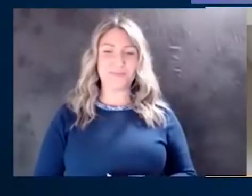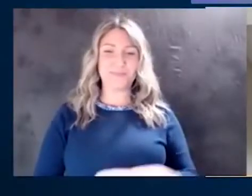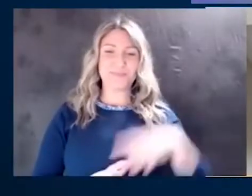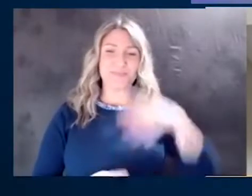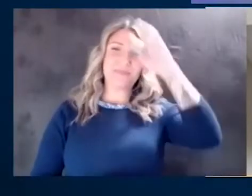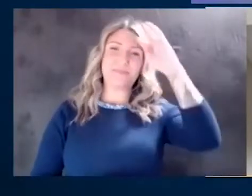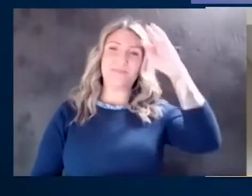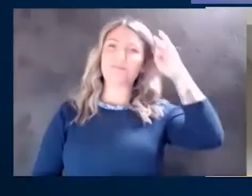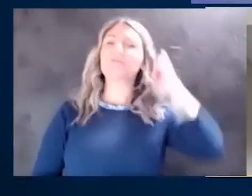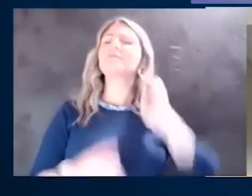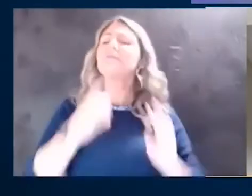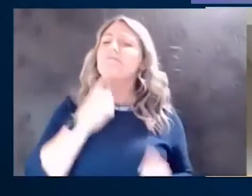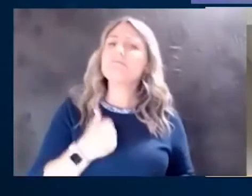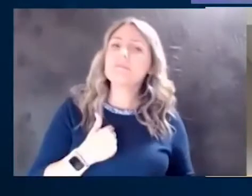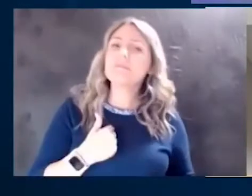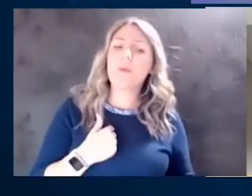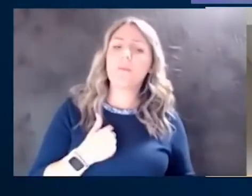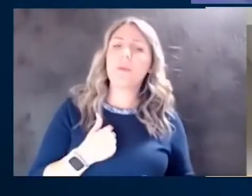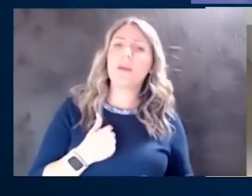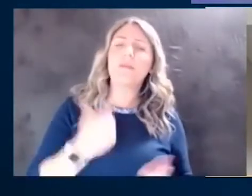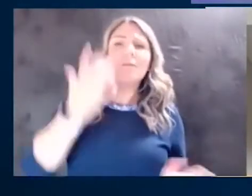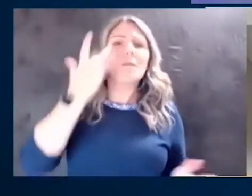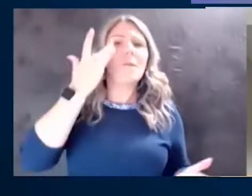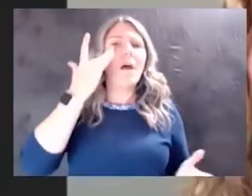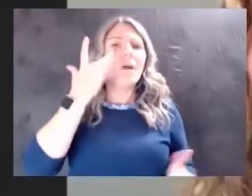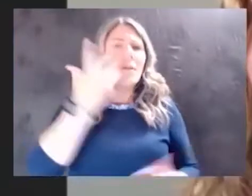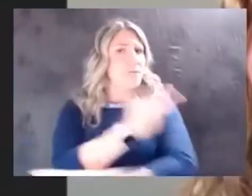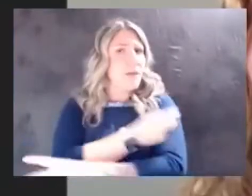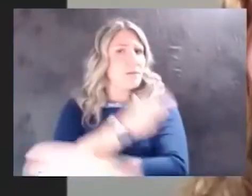tell me, why did you get vaccinated?